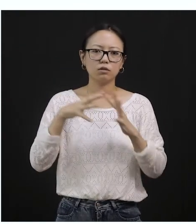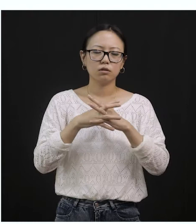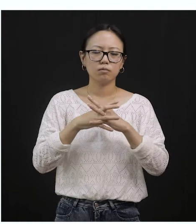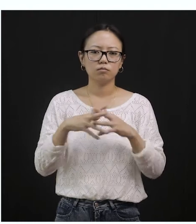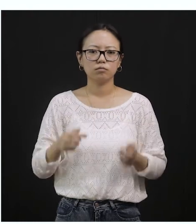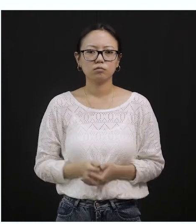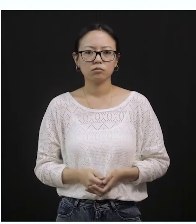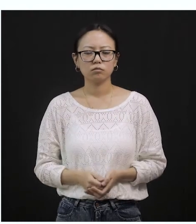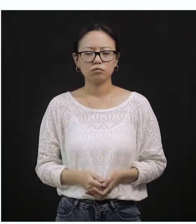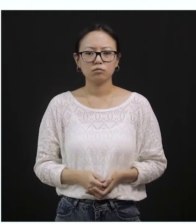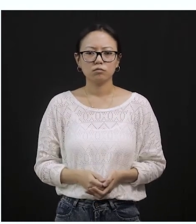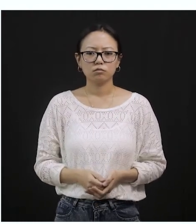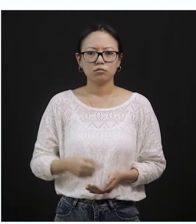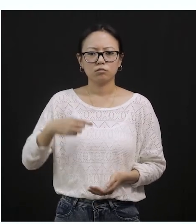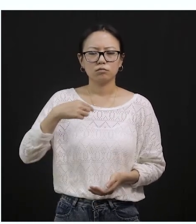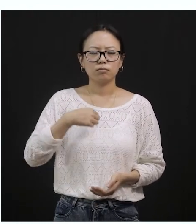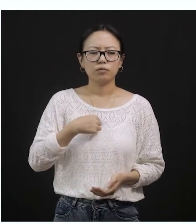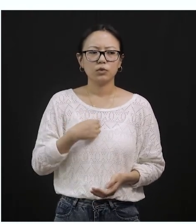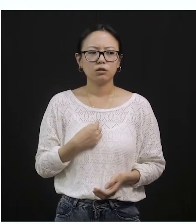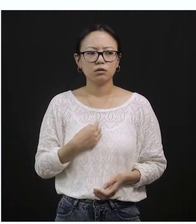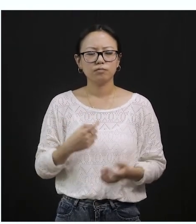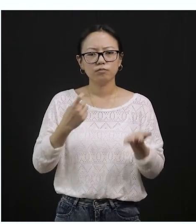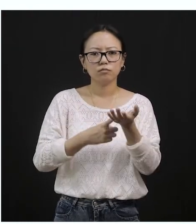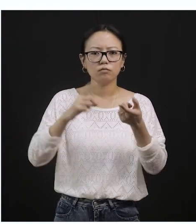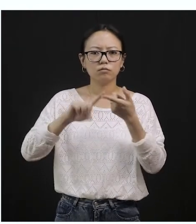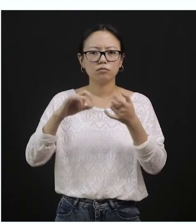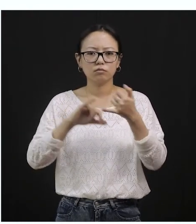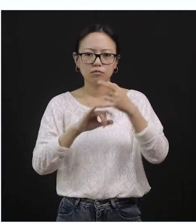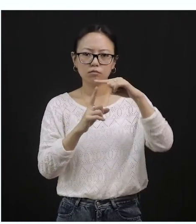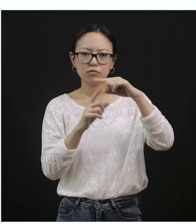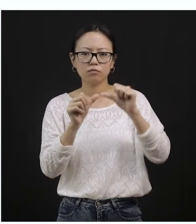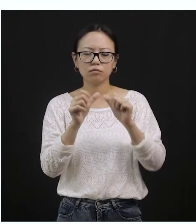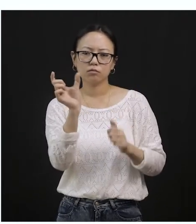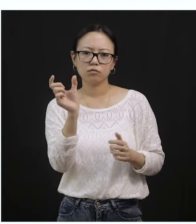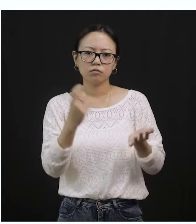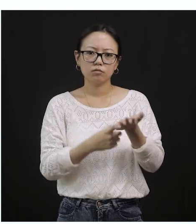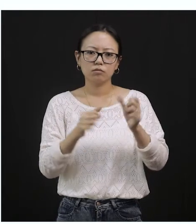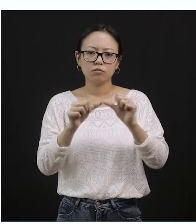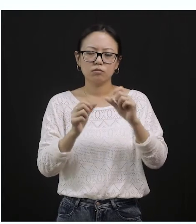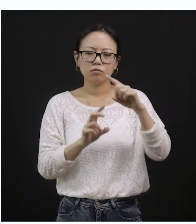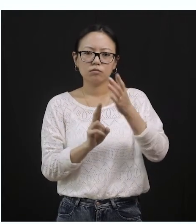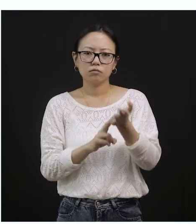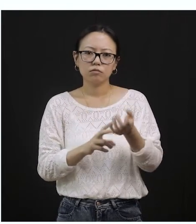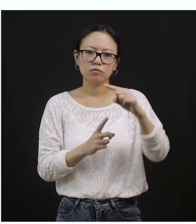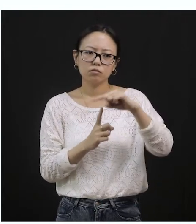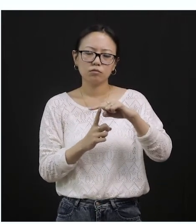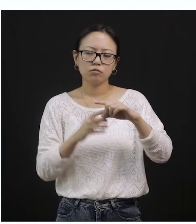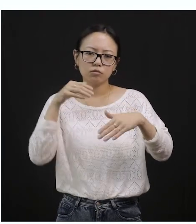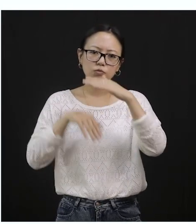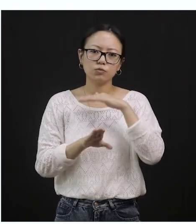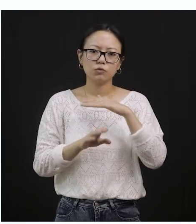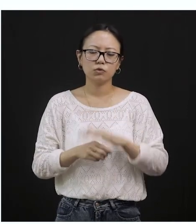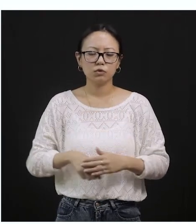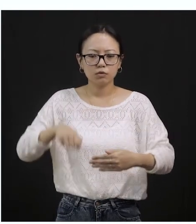in a restaurant. Who am I? Okay, I am a person who cooks food in a restaurant. So who am I? I